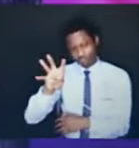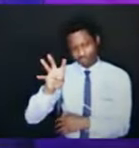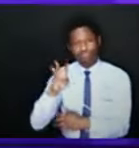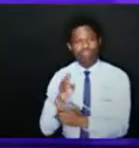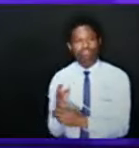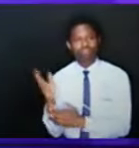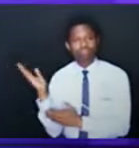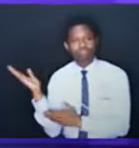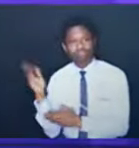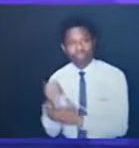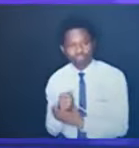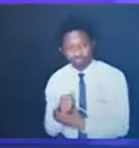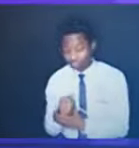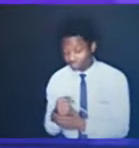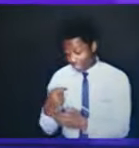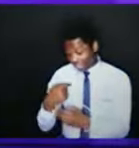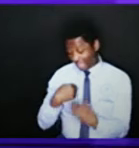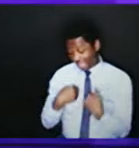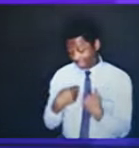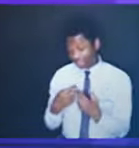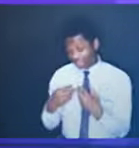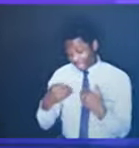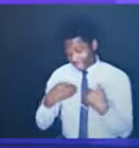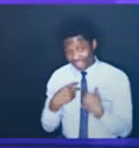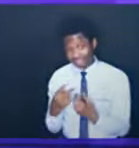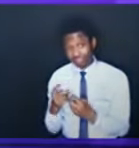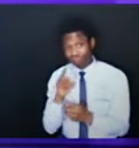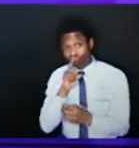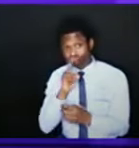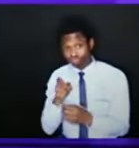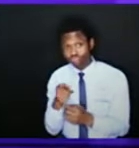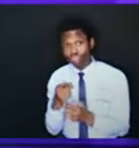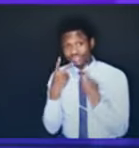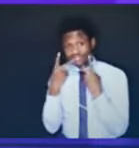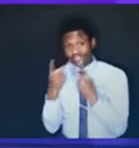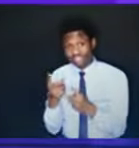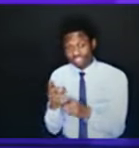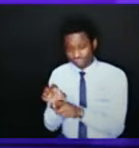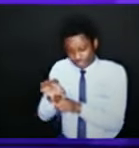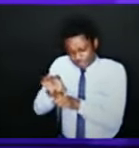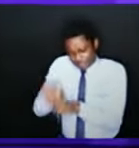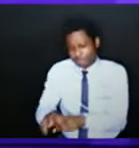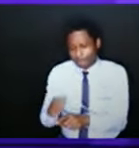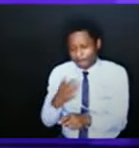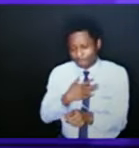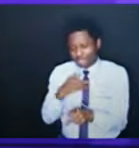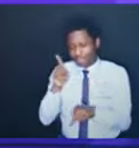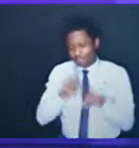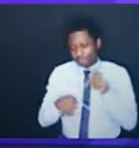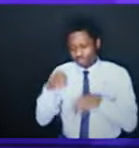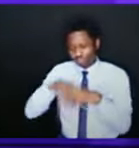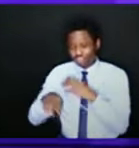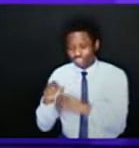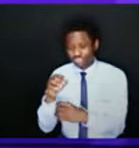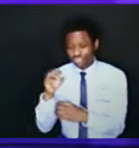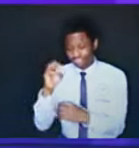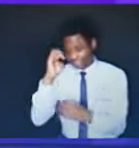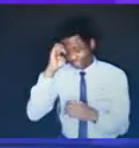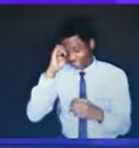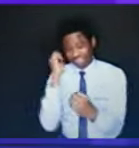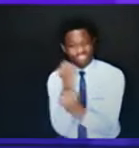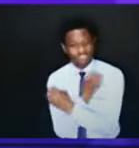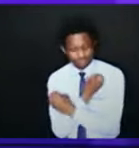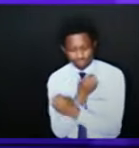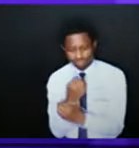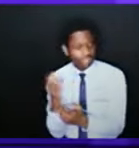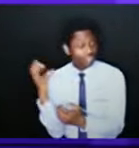34. I have indeed seen the oppression of my people in Egypt. I have heard their groaning and I